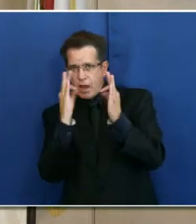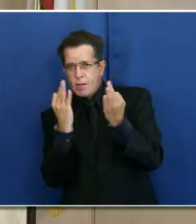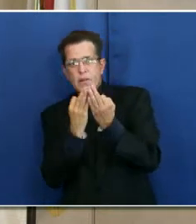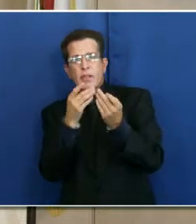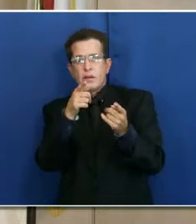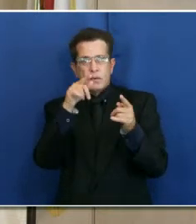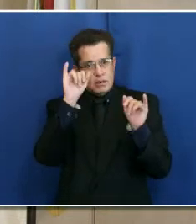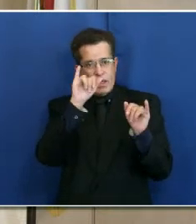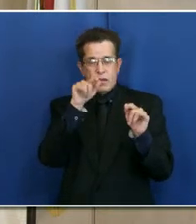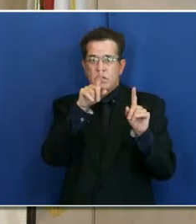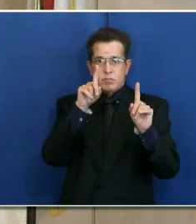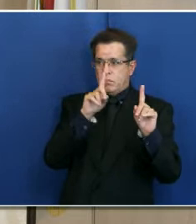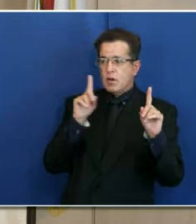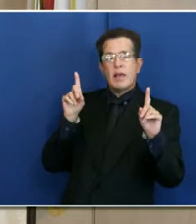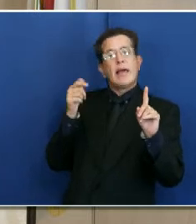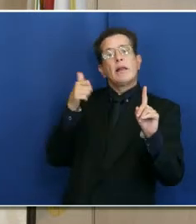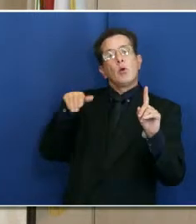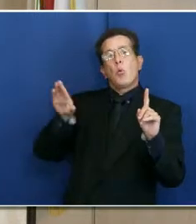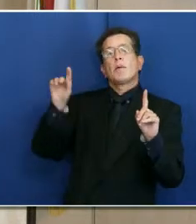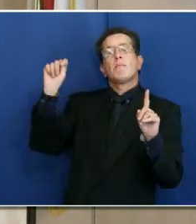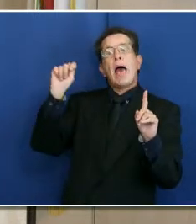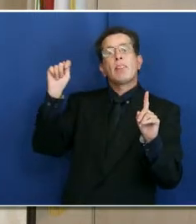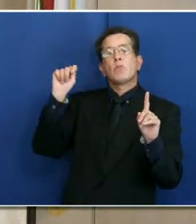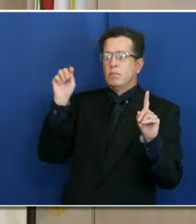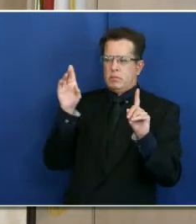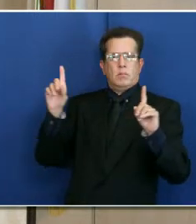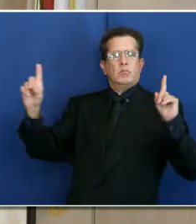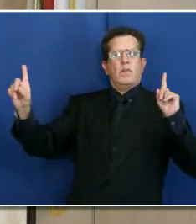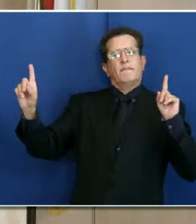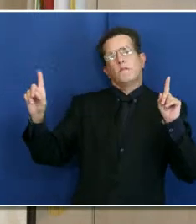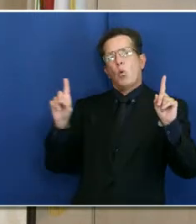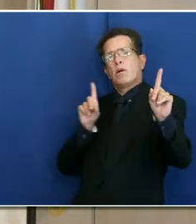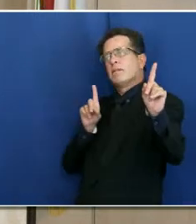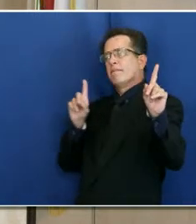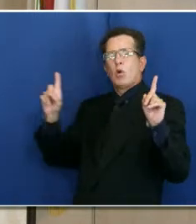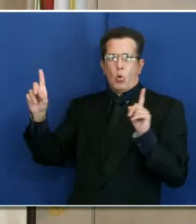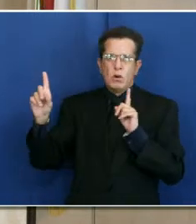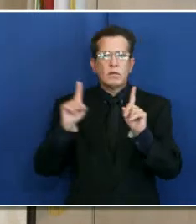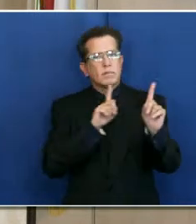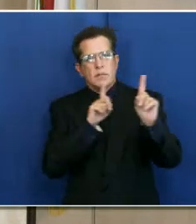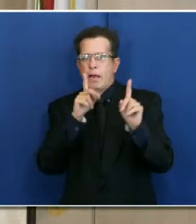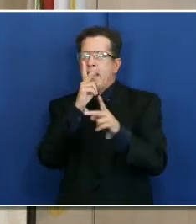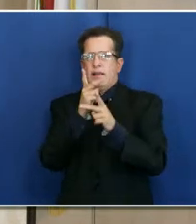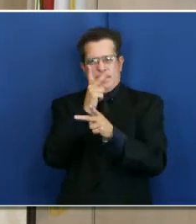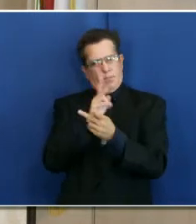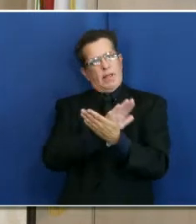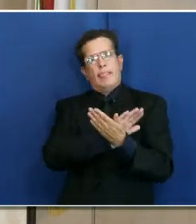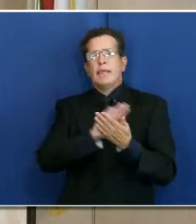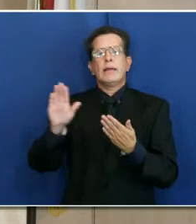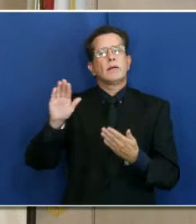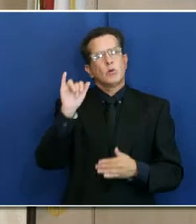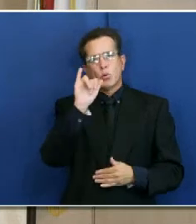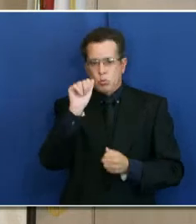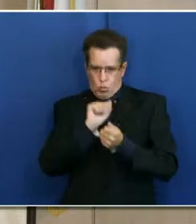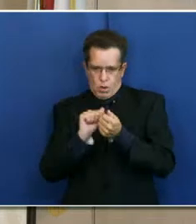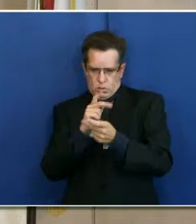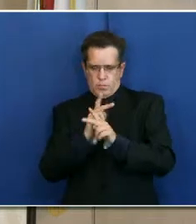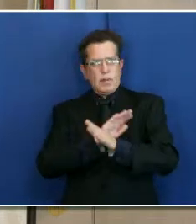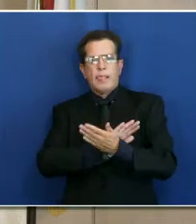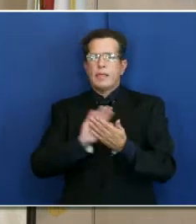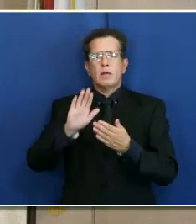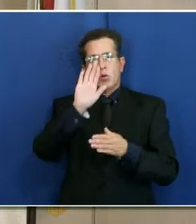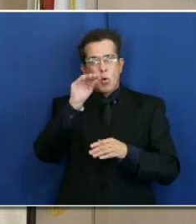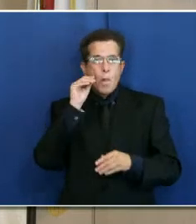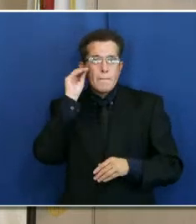to the bathroom or waiting. And also sanitation and hand hygiene, and not going out in